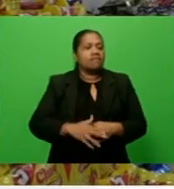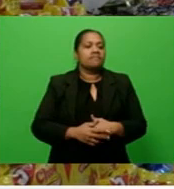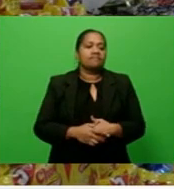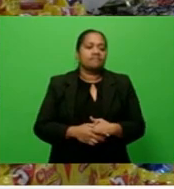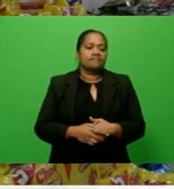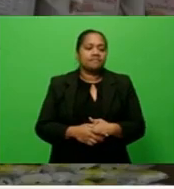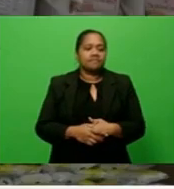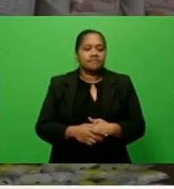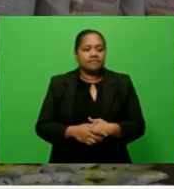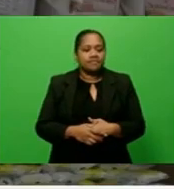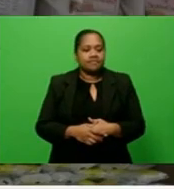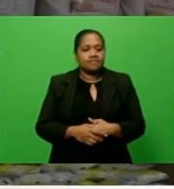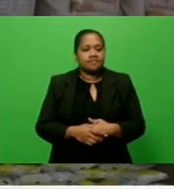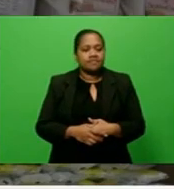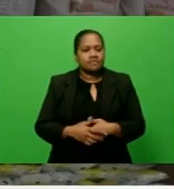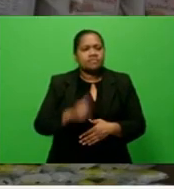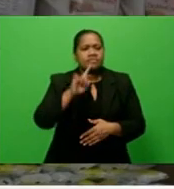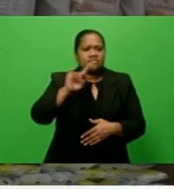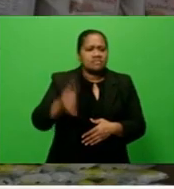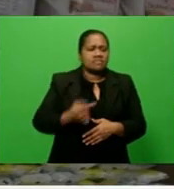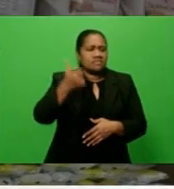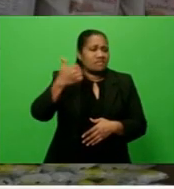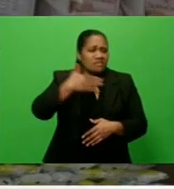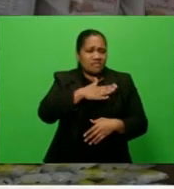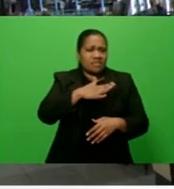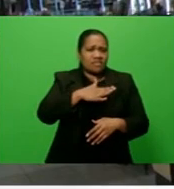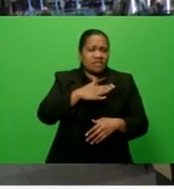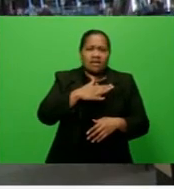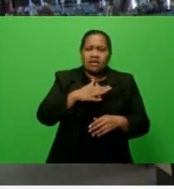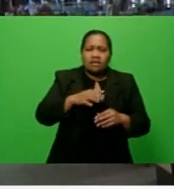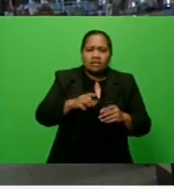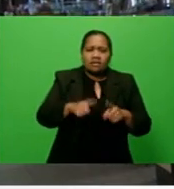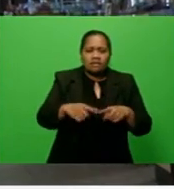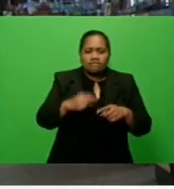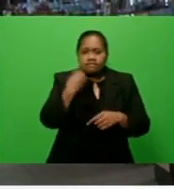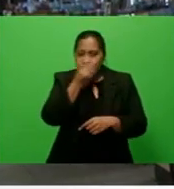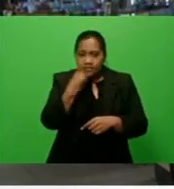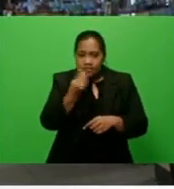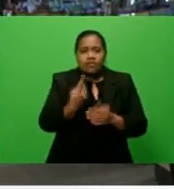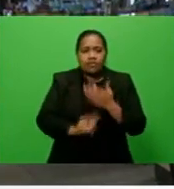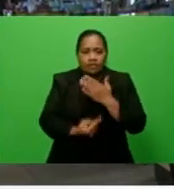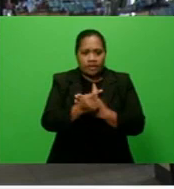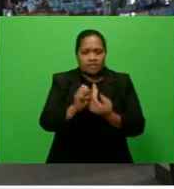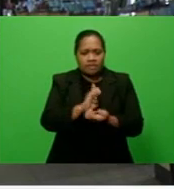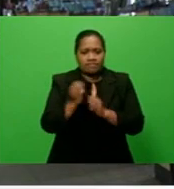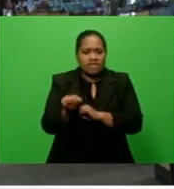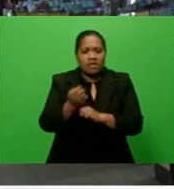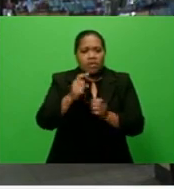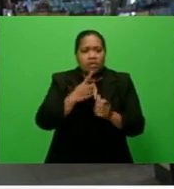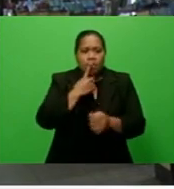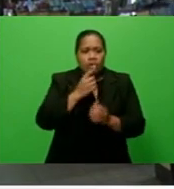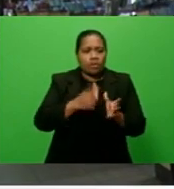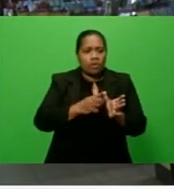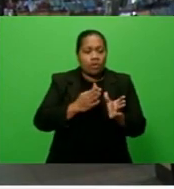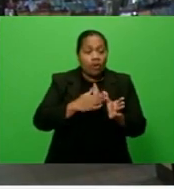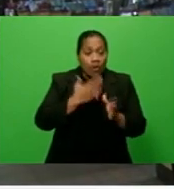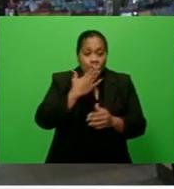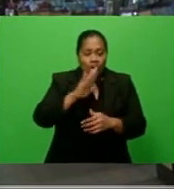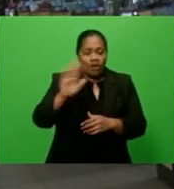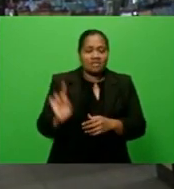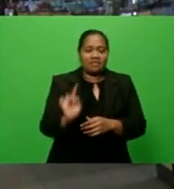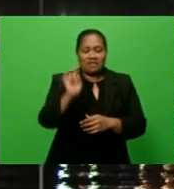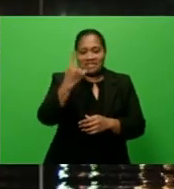over 1,600 basic food items, which came into effect from August 1st. Ritika Pratap,